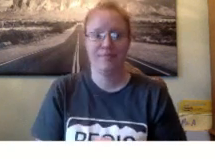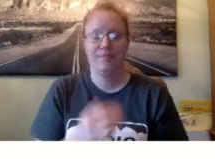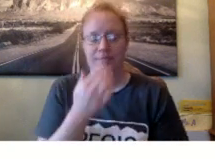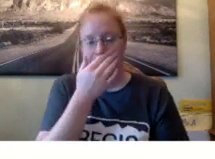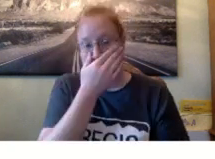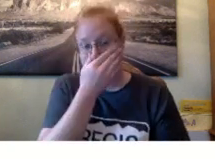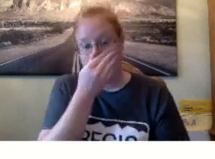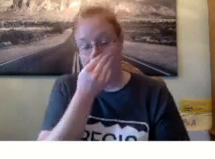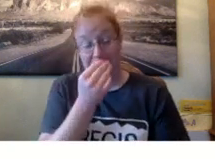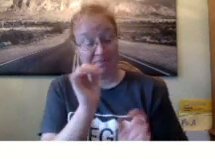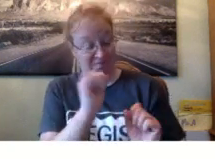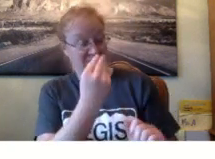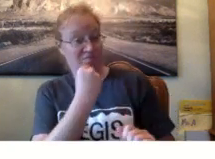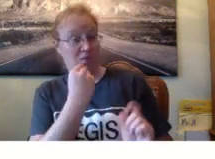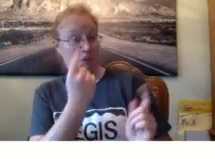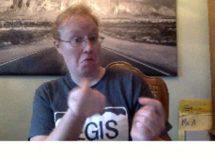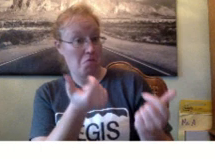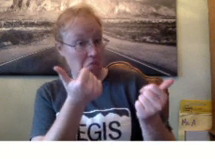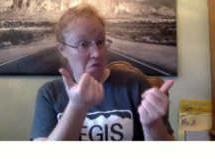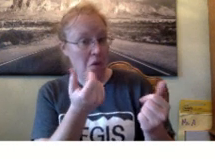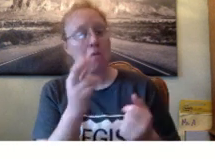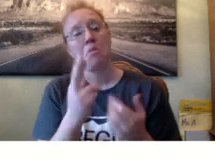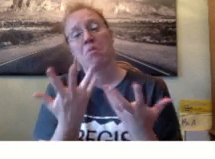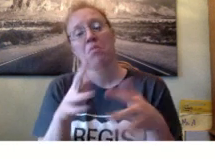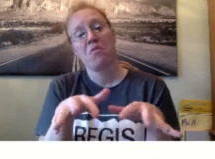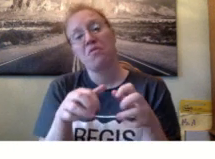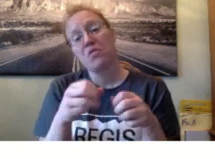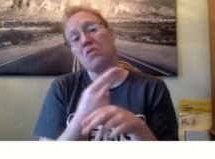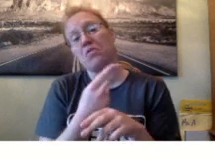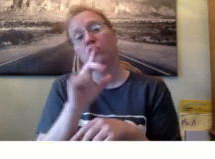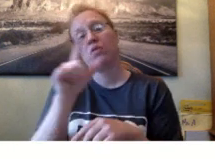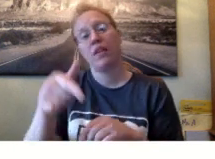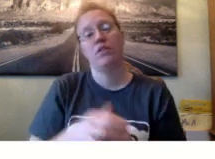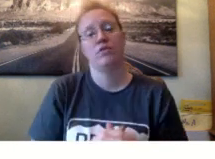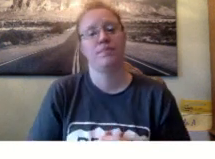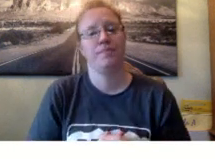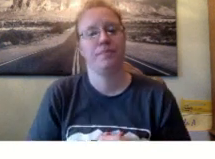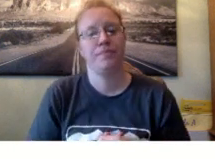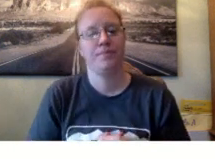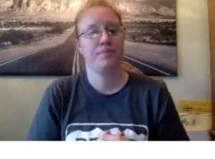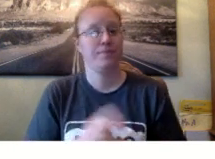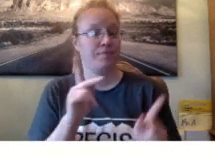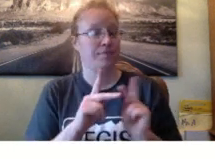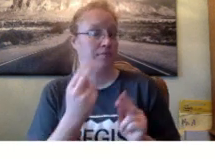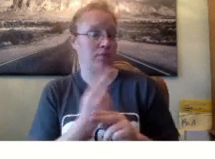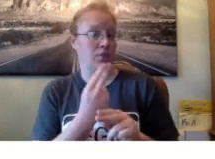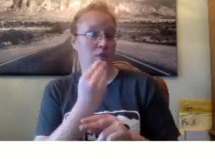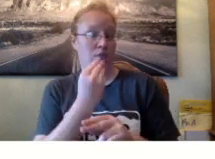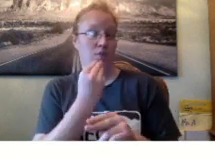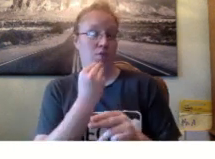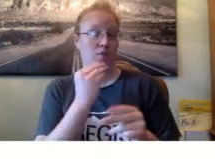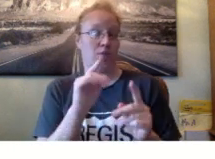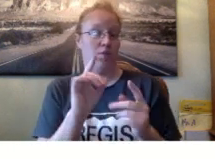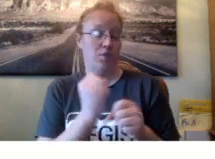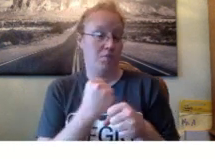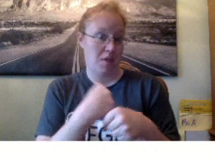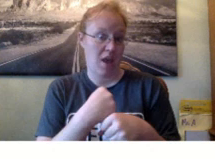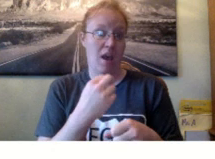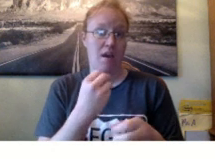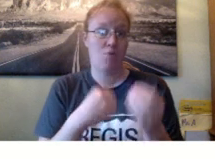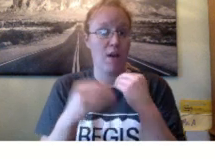Okay, so you can eat it if you right away in your garden, or you might freeze it and use it later. People may use the food to make